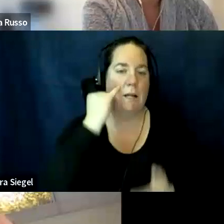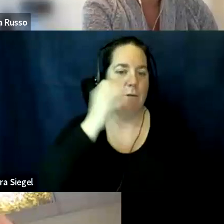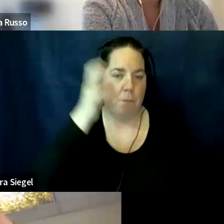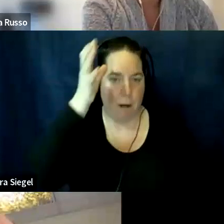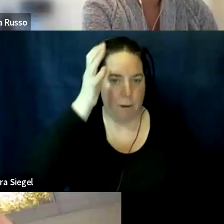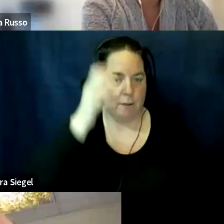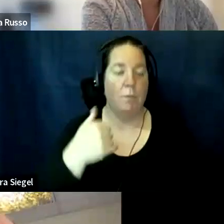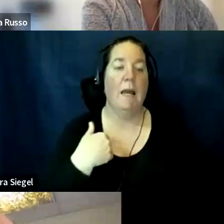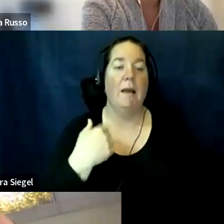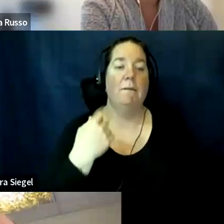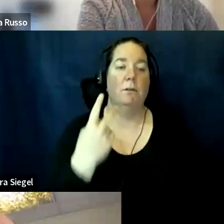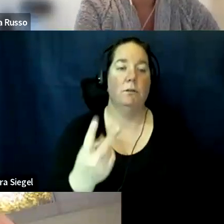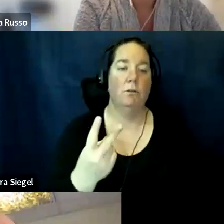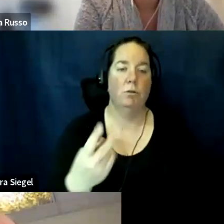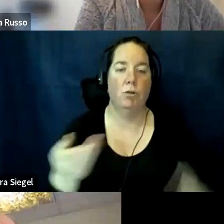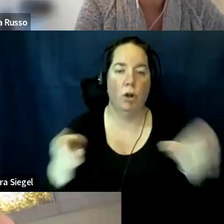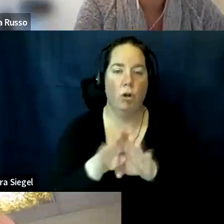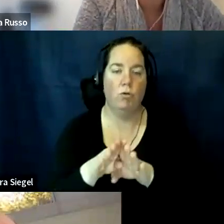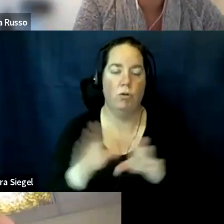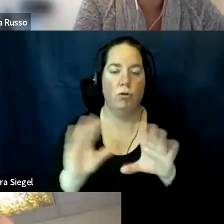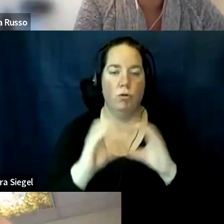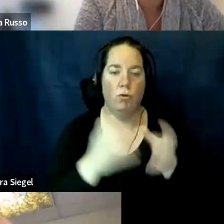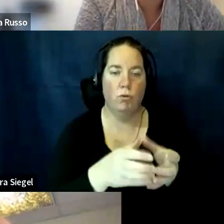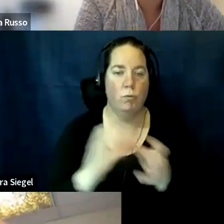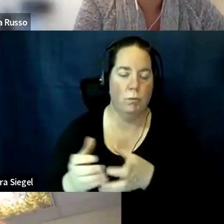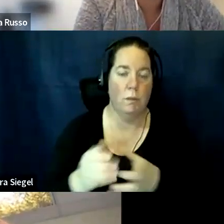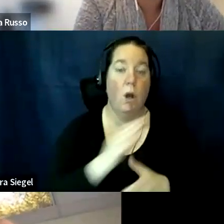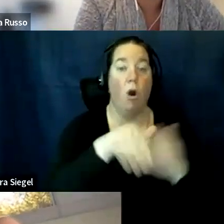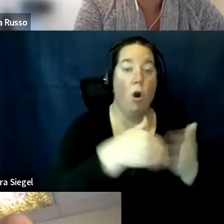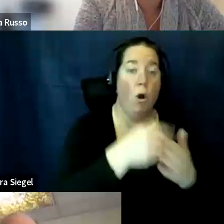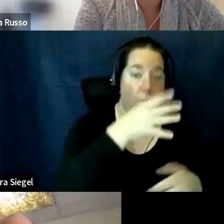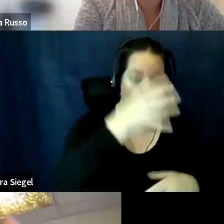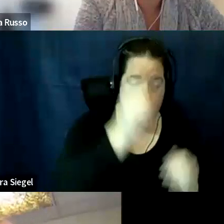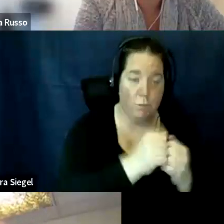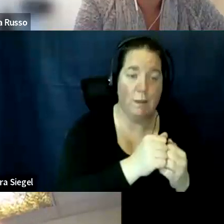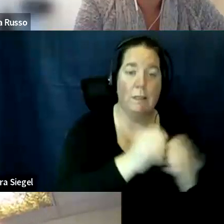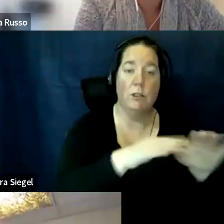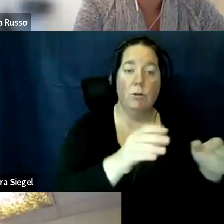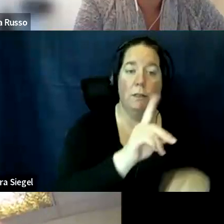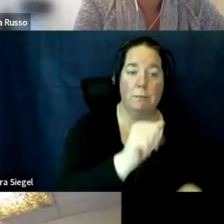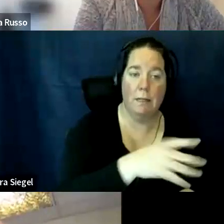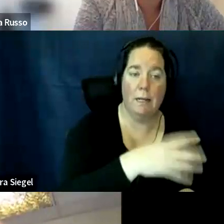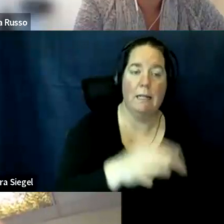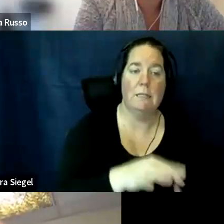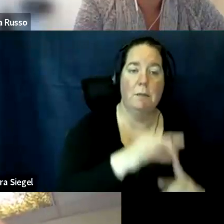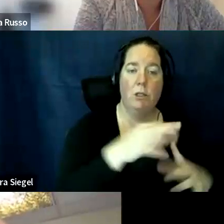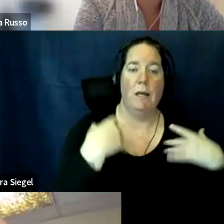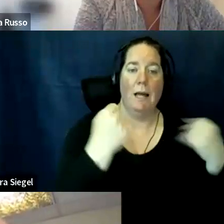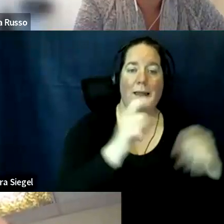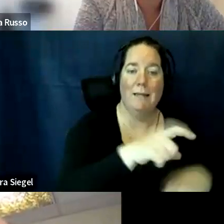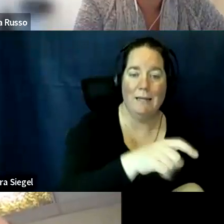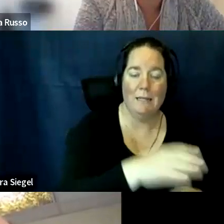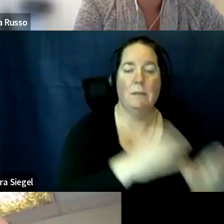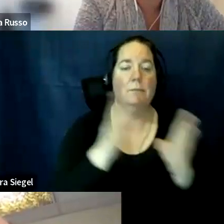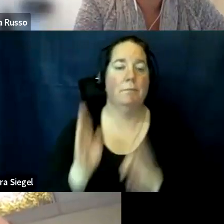have two closed groups, one for all parents of children with disabilities and special health needs, and one for